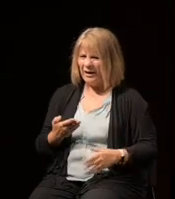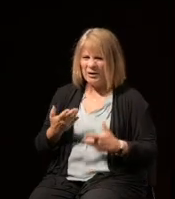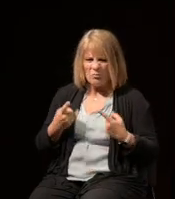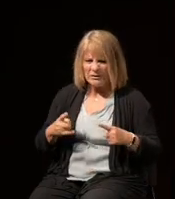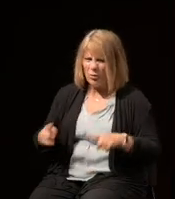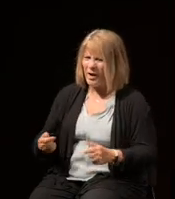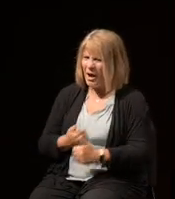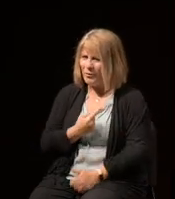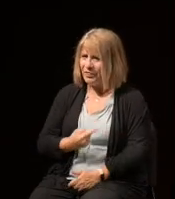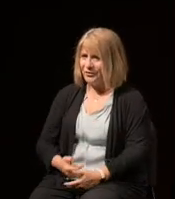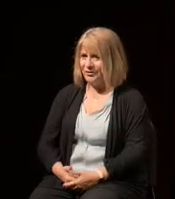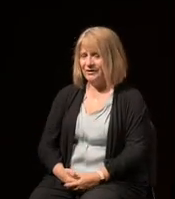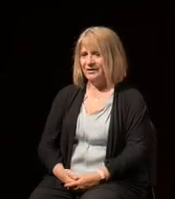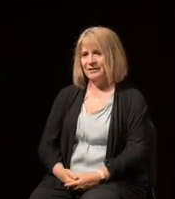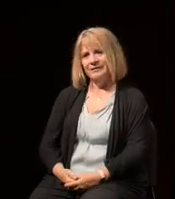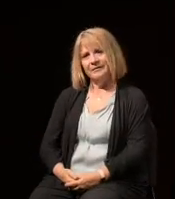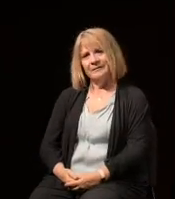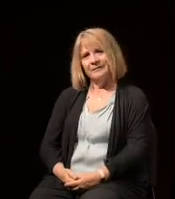And I asked